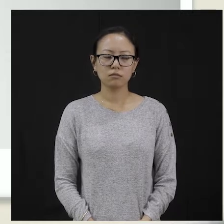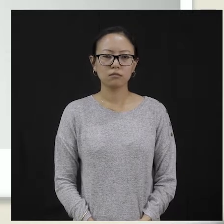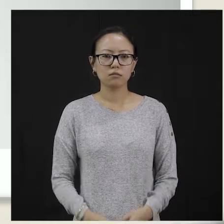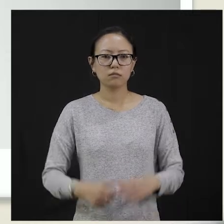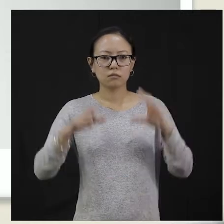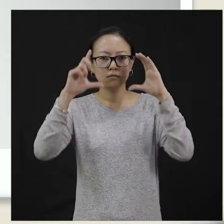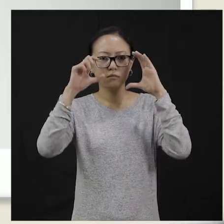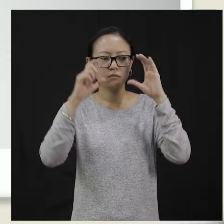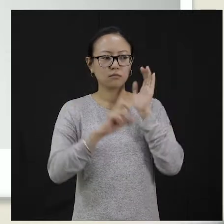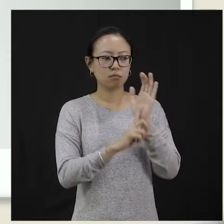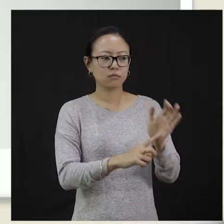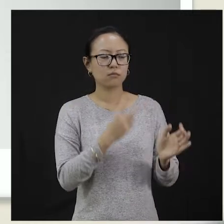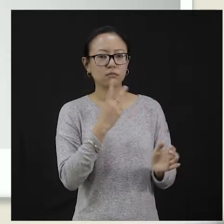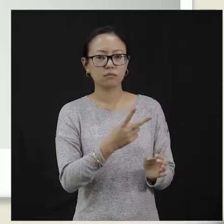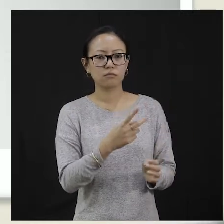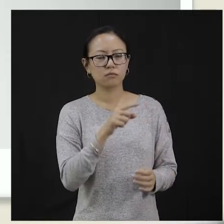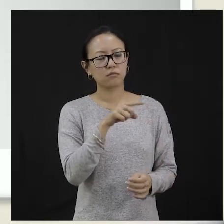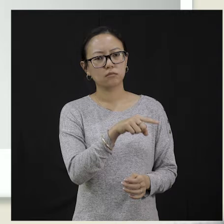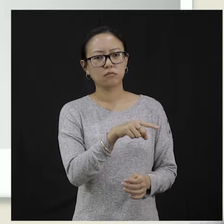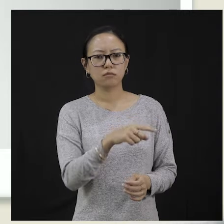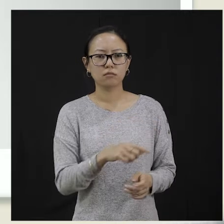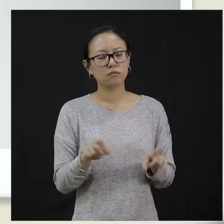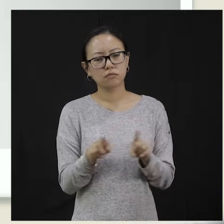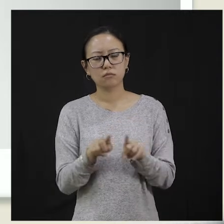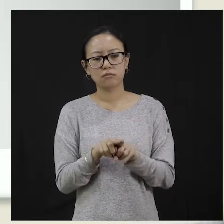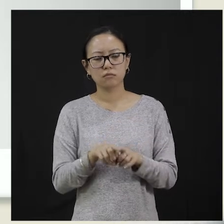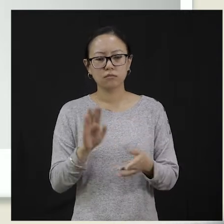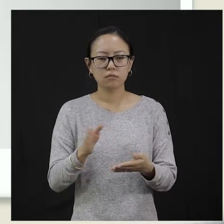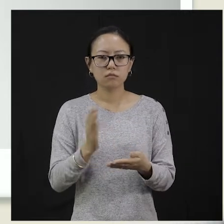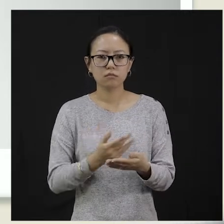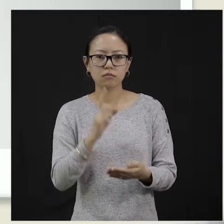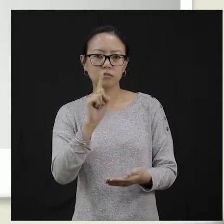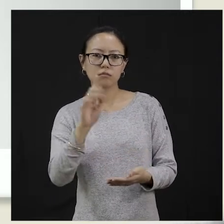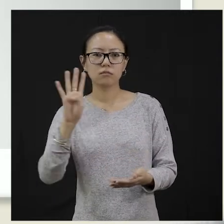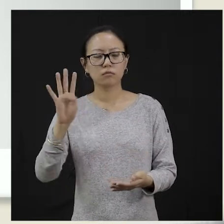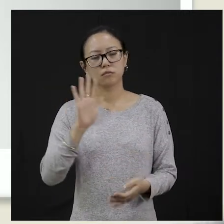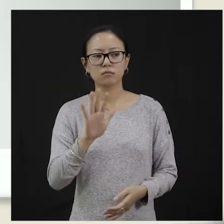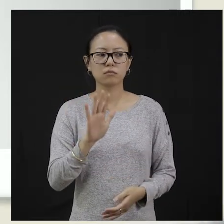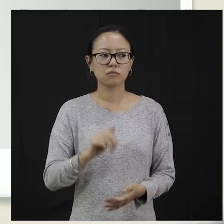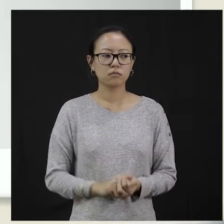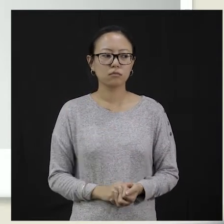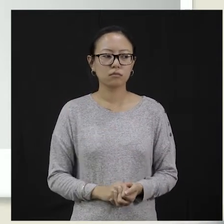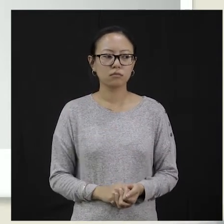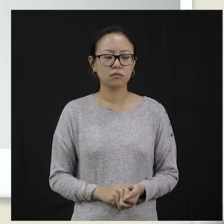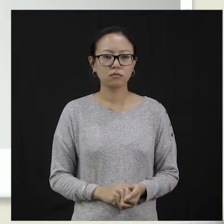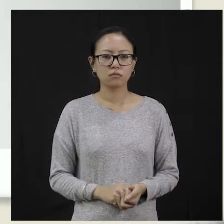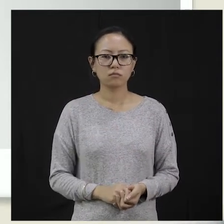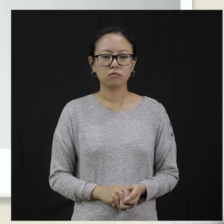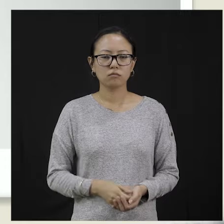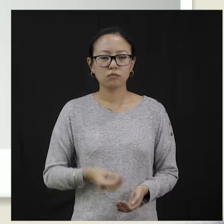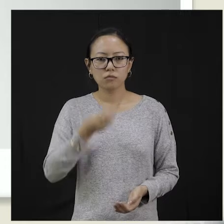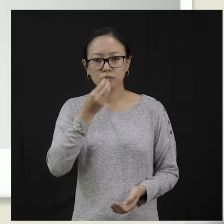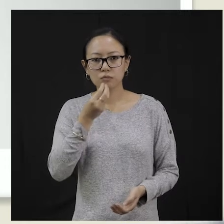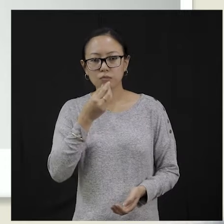you can see this picture also in your textbook page number 14. In this picture, we can see a sweet